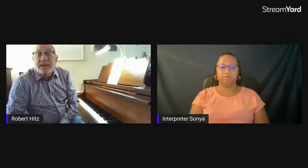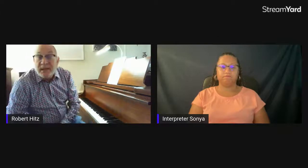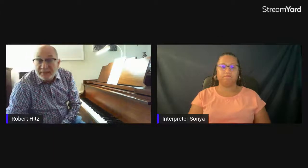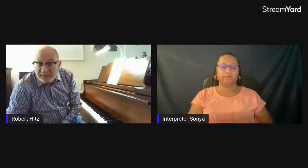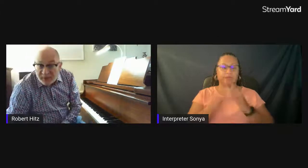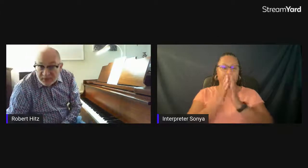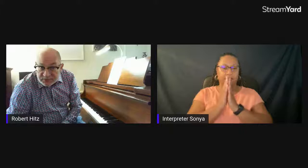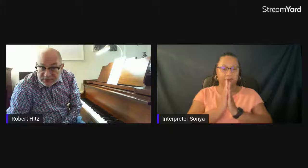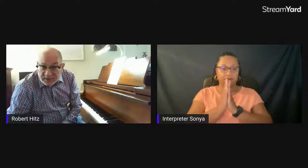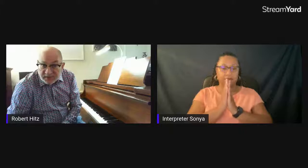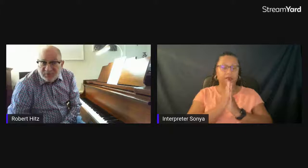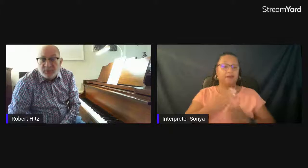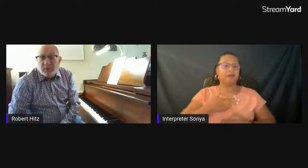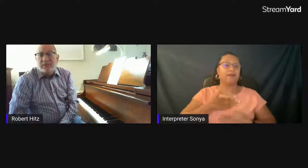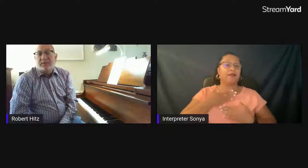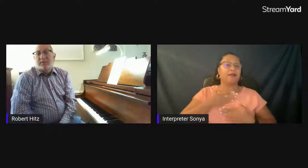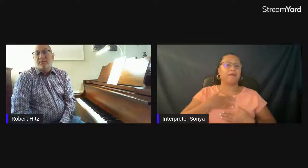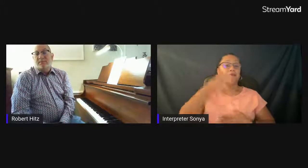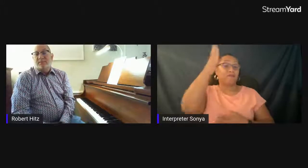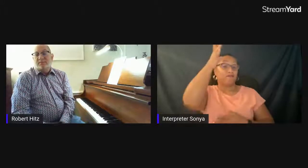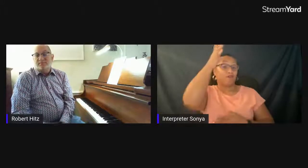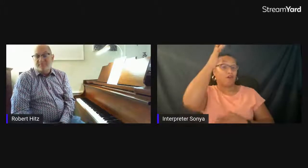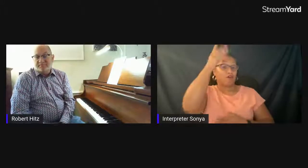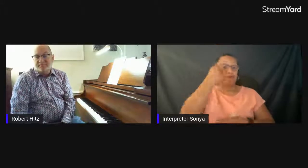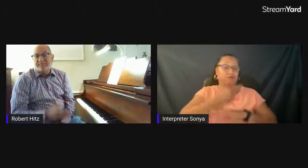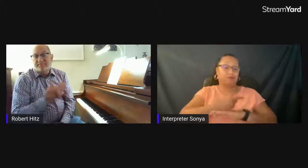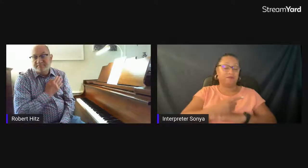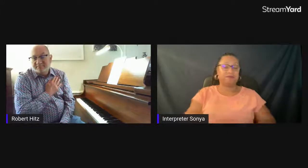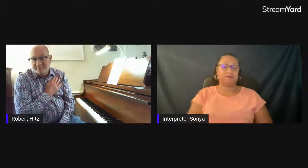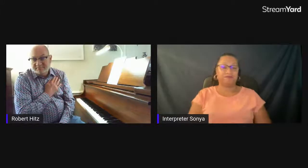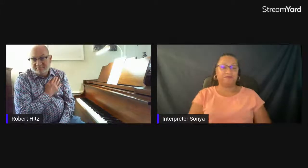Namaste and happy Father's Day, everyone.